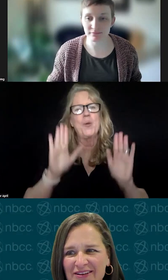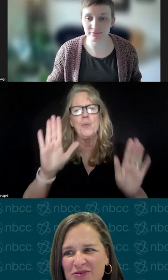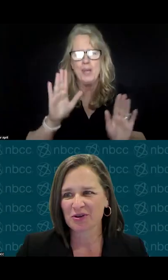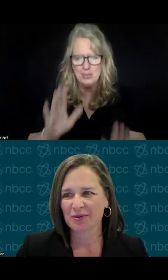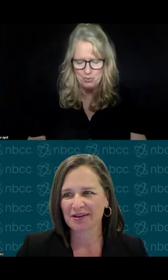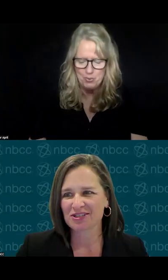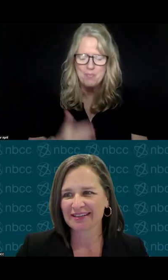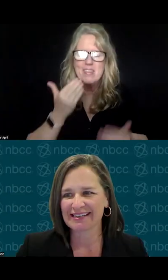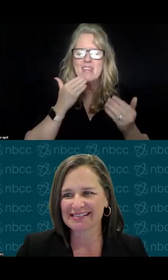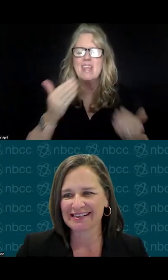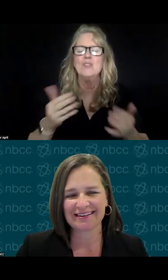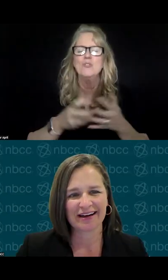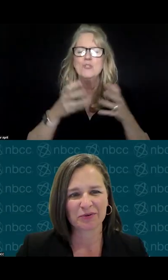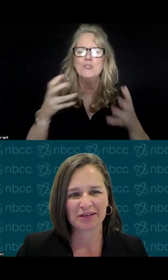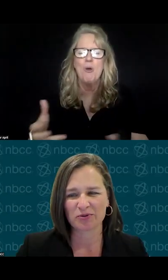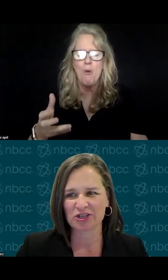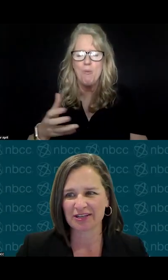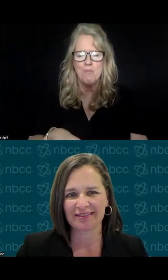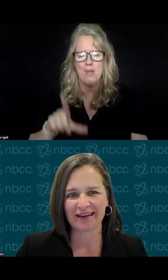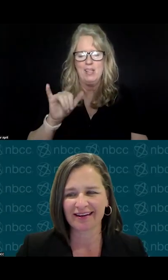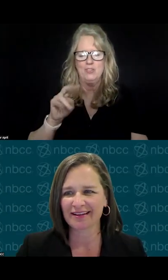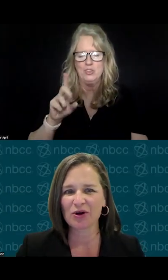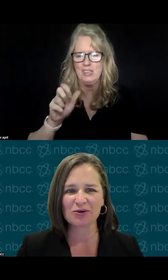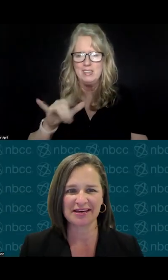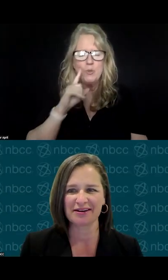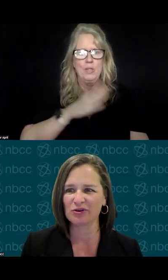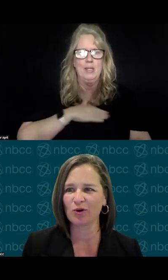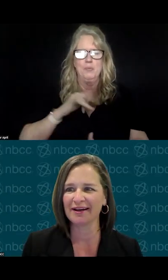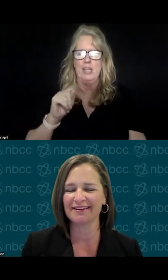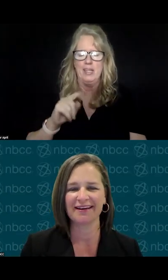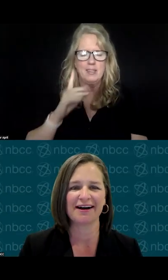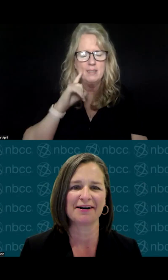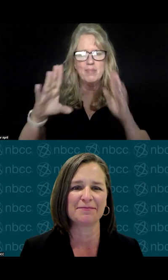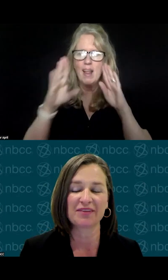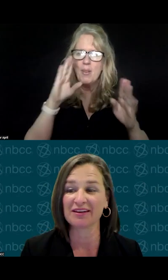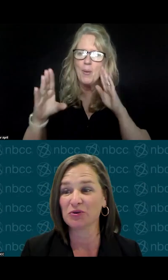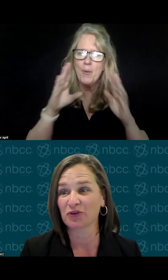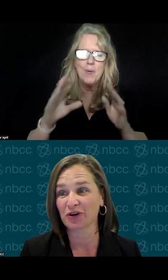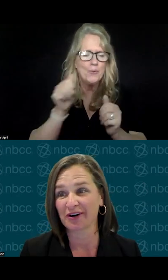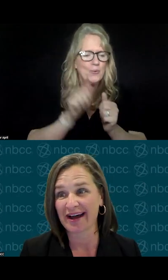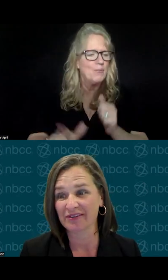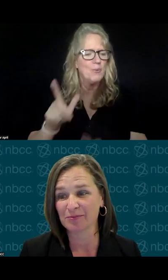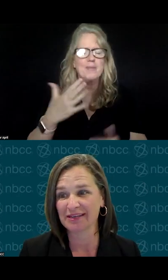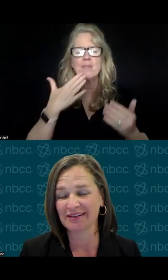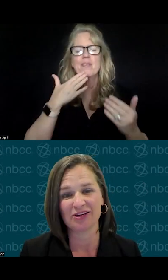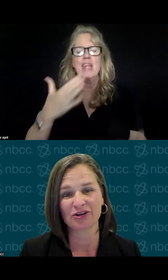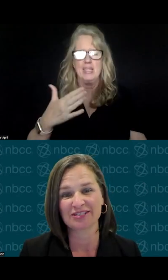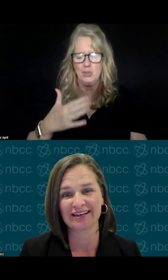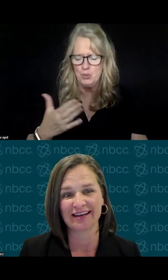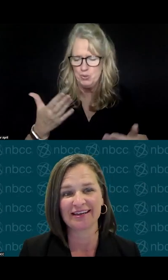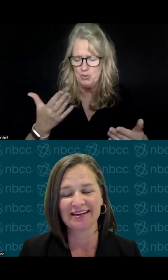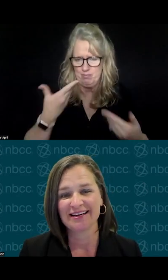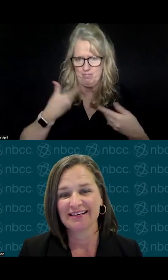Wonderful. Thank you so much, Lindsay. I really appreciate that. Hello to everyone. Thank you for having me